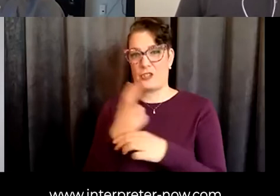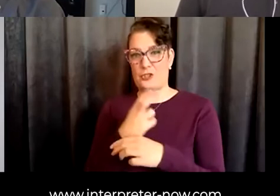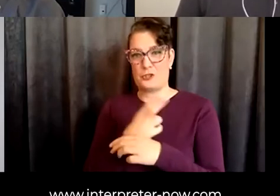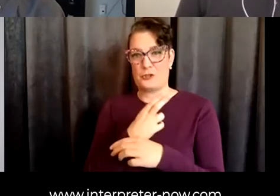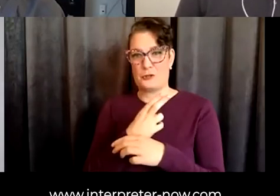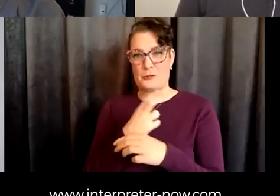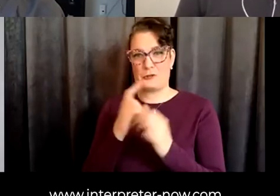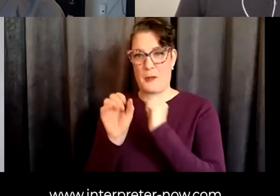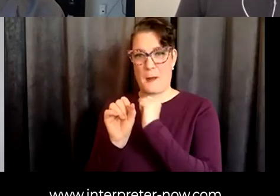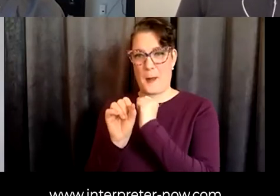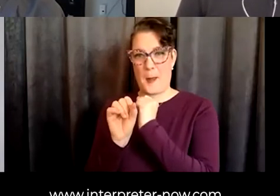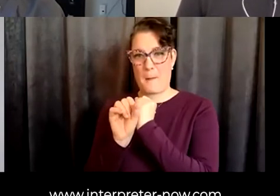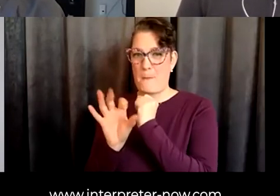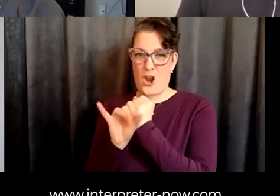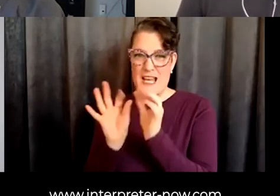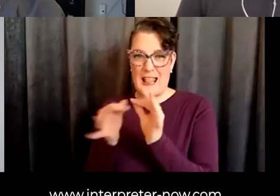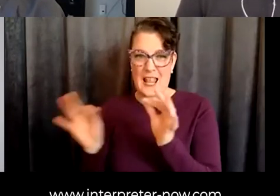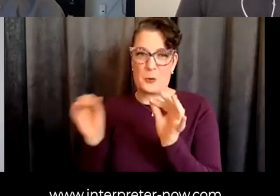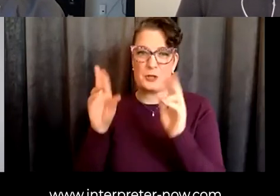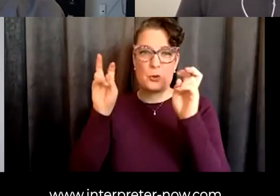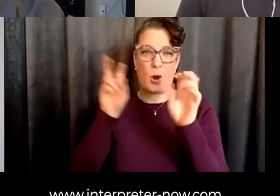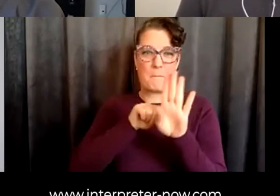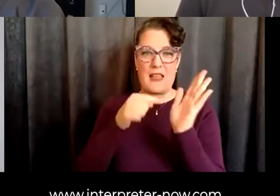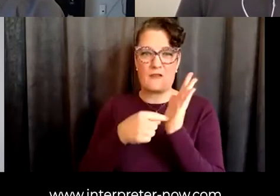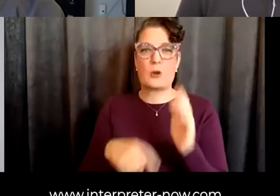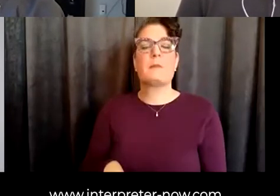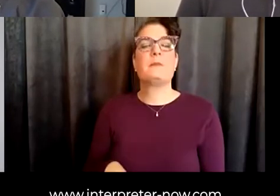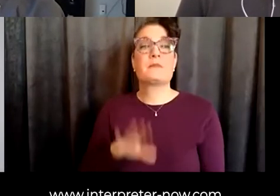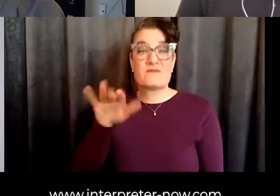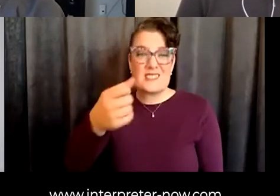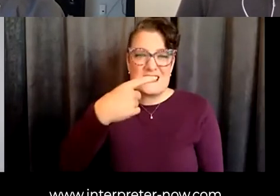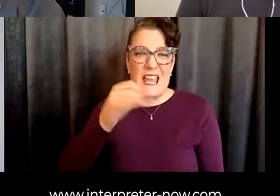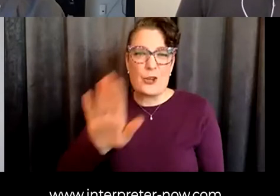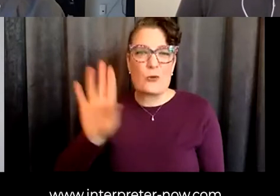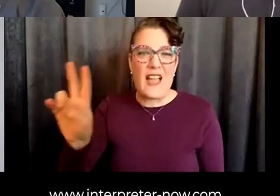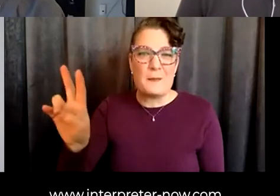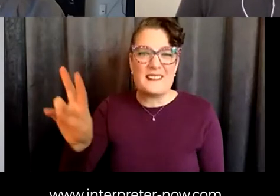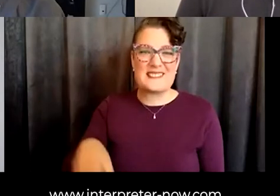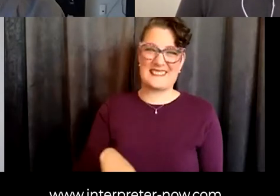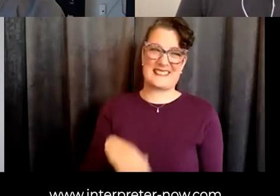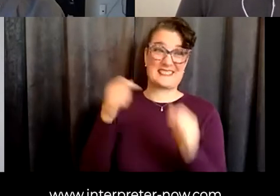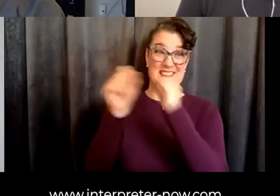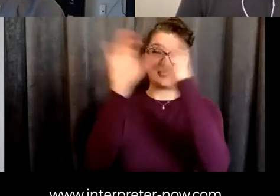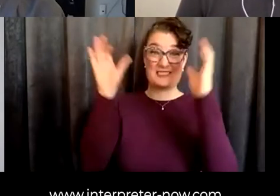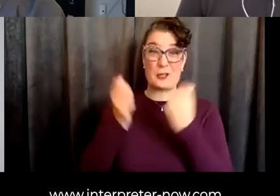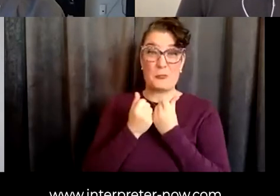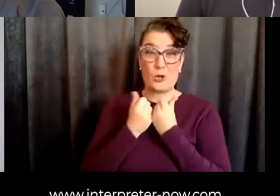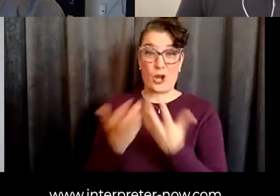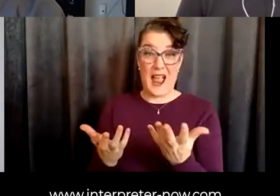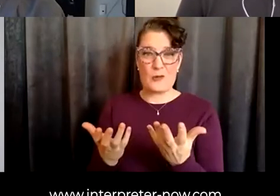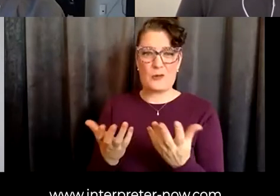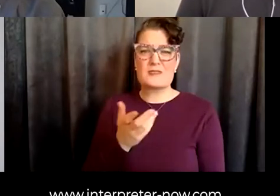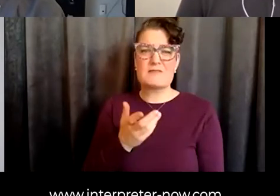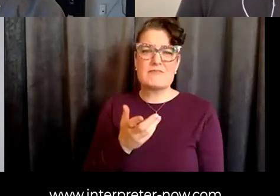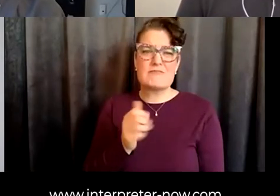marketing language or metaphors. Take your vitamins. When we think about burnout, it is not a